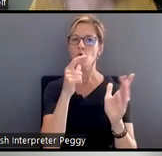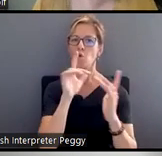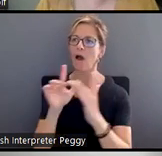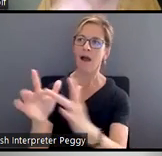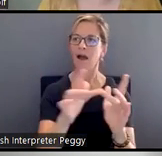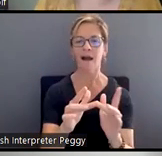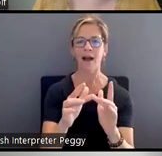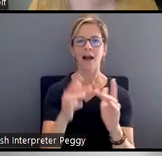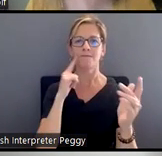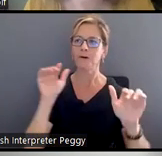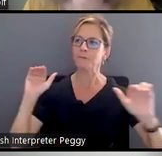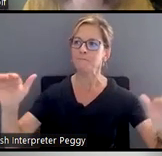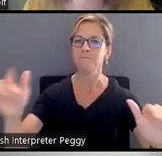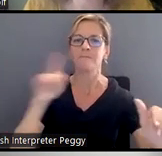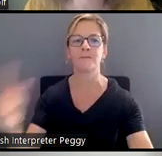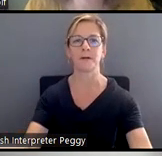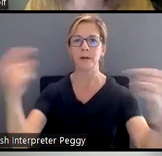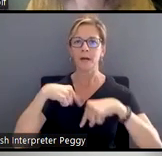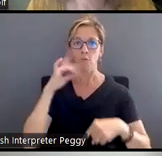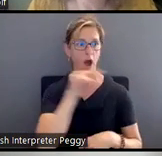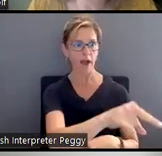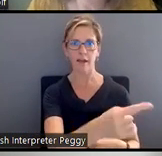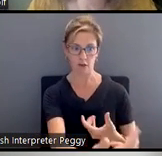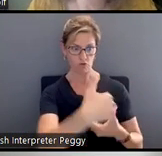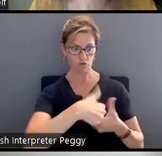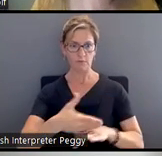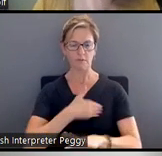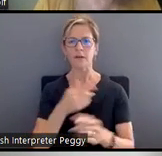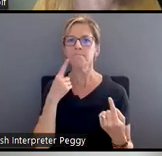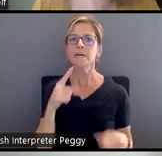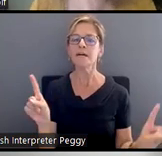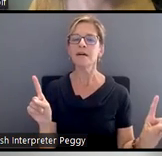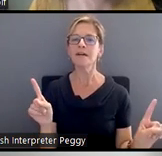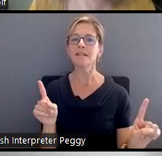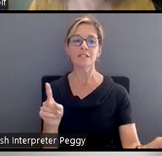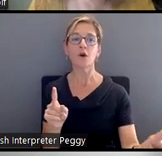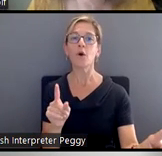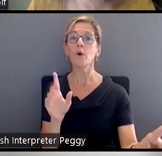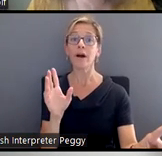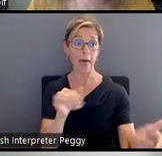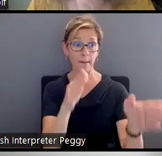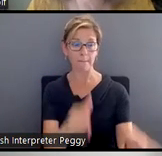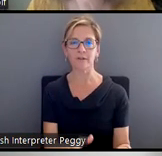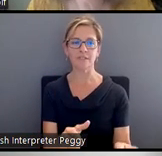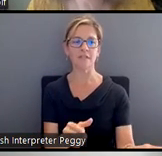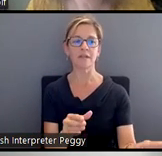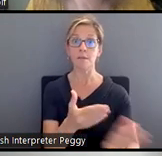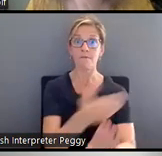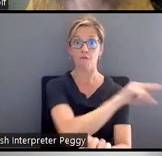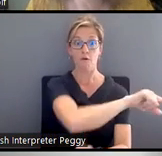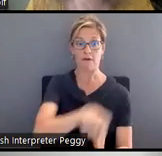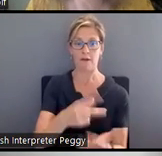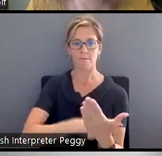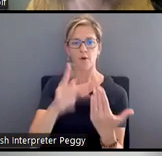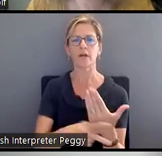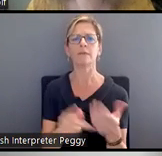that we know that they've done really well in our program, what would we say to that person now? And again, you really want to